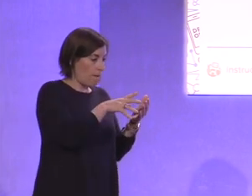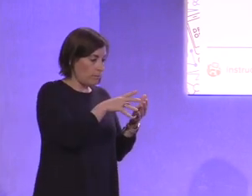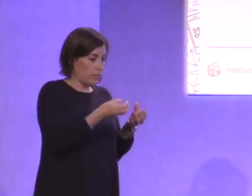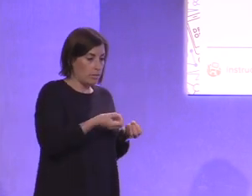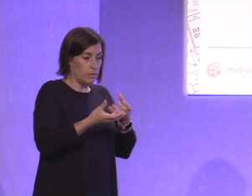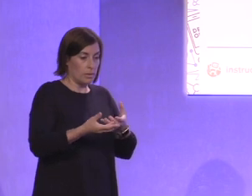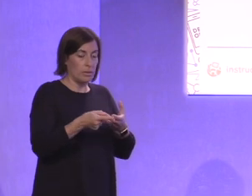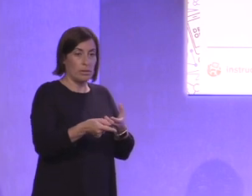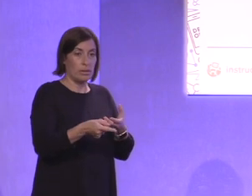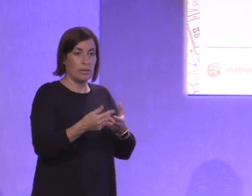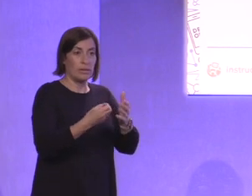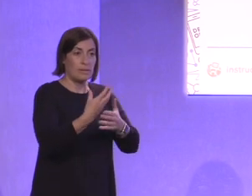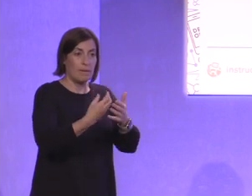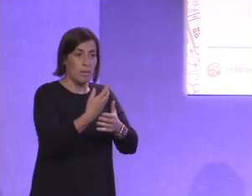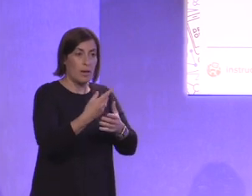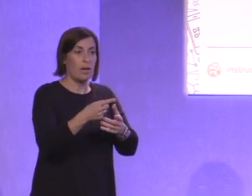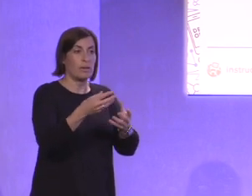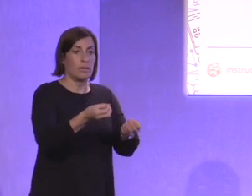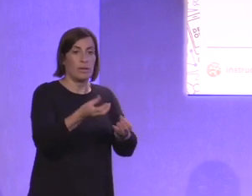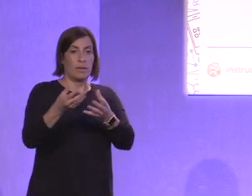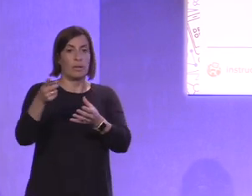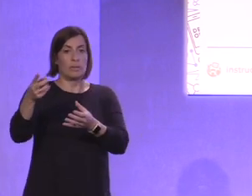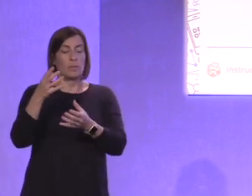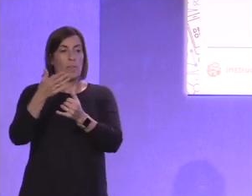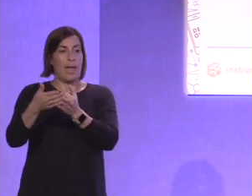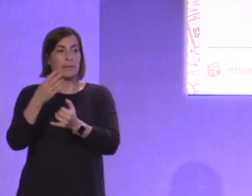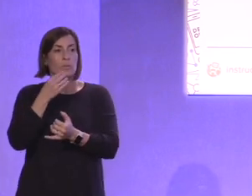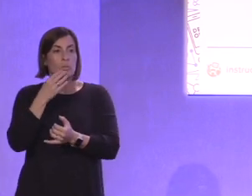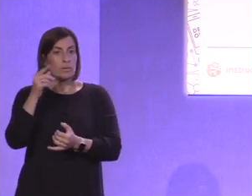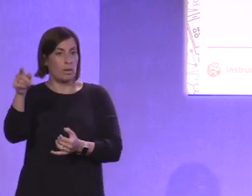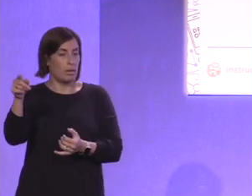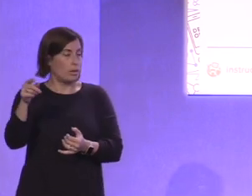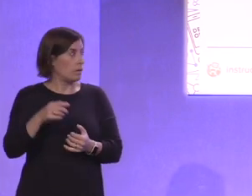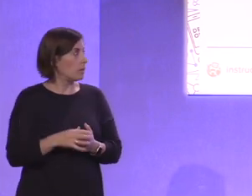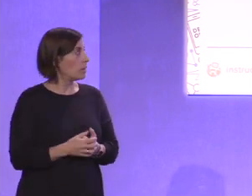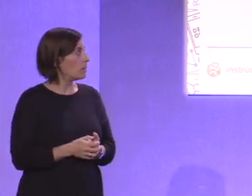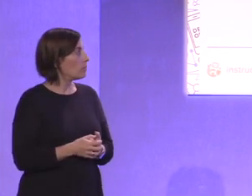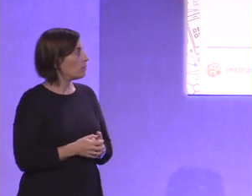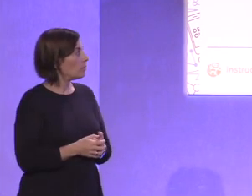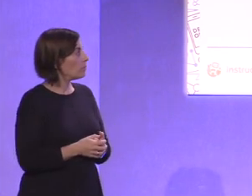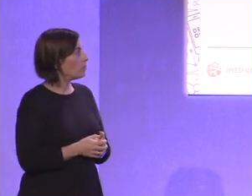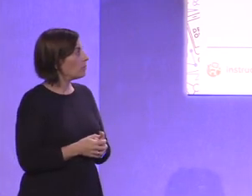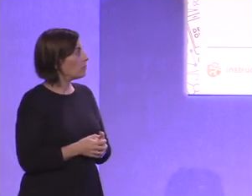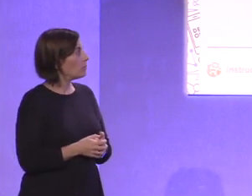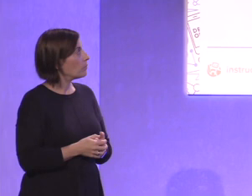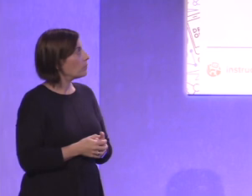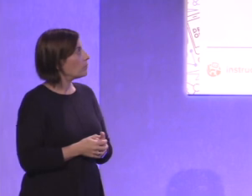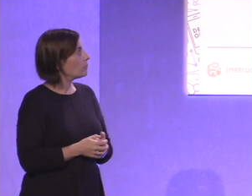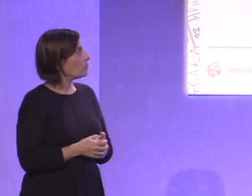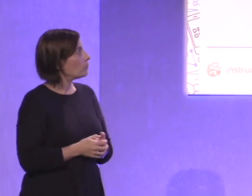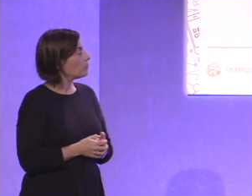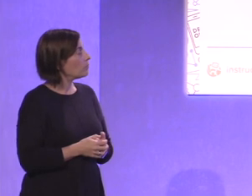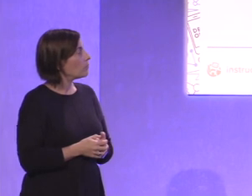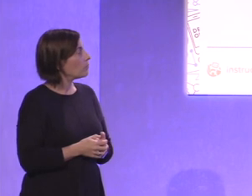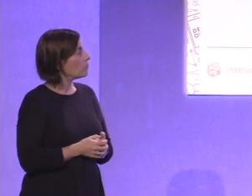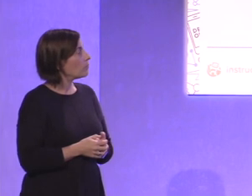graphs for their end users, and that became significant also, and I'll touch on that.